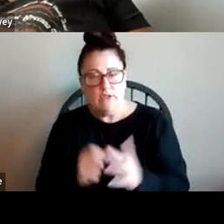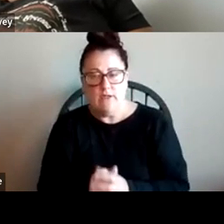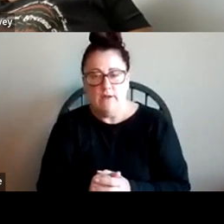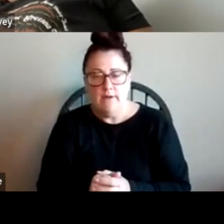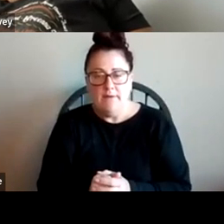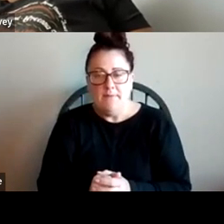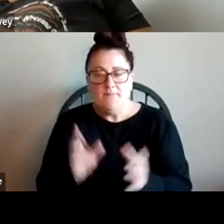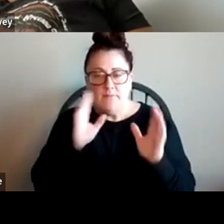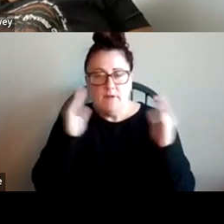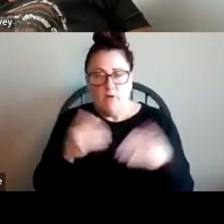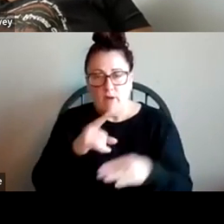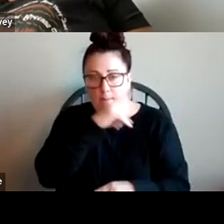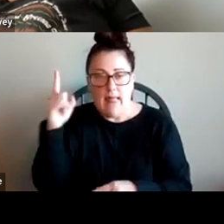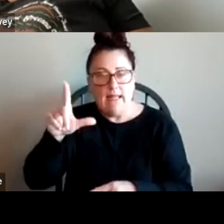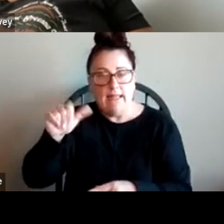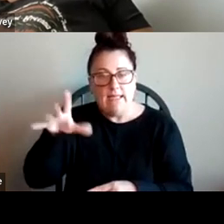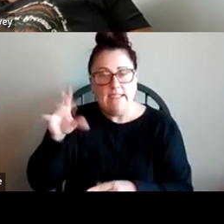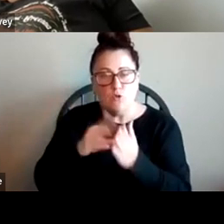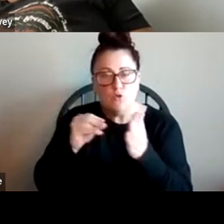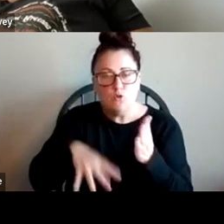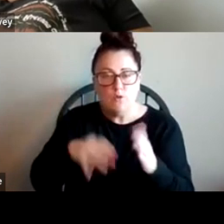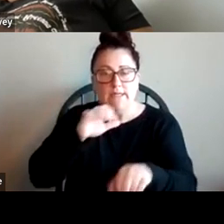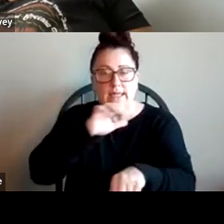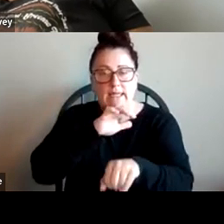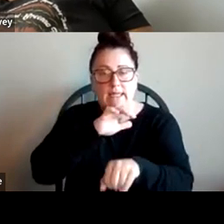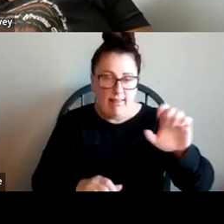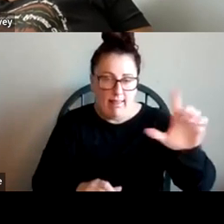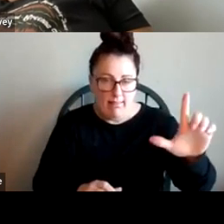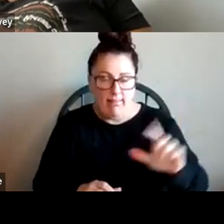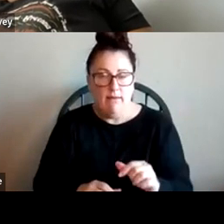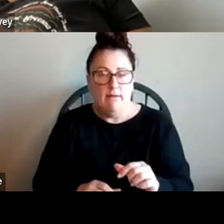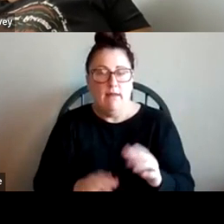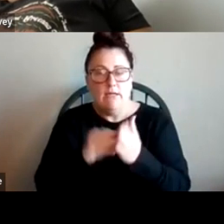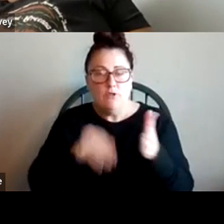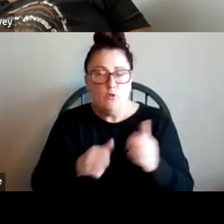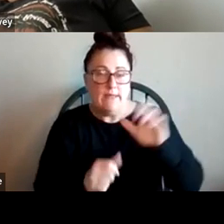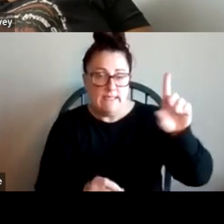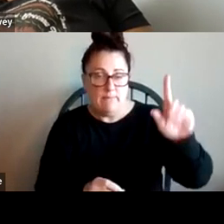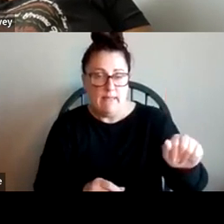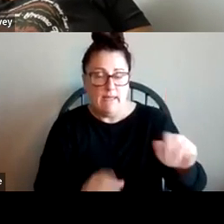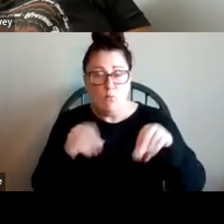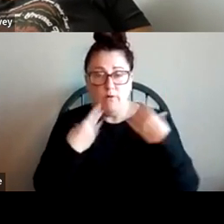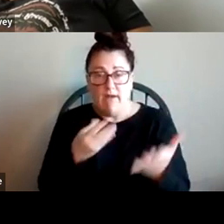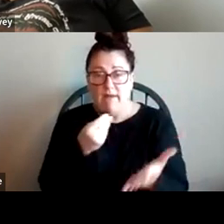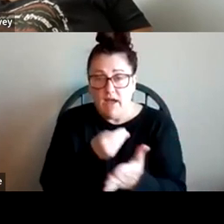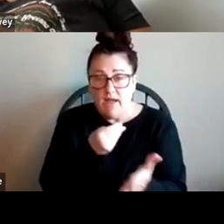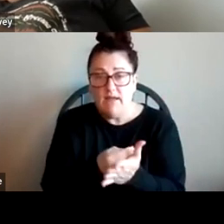with a focus on Black and Latino students, English learners, and students with disabilities. We provide funding and technical assistance